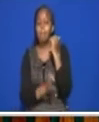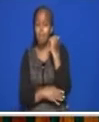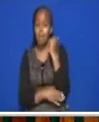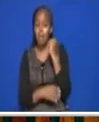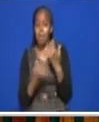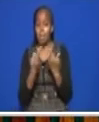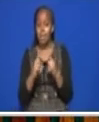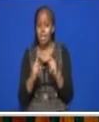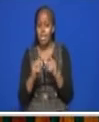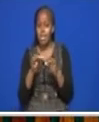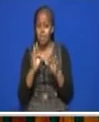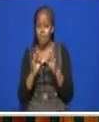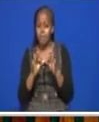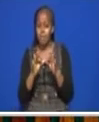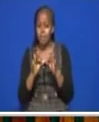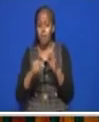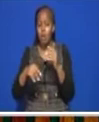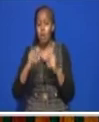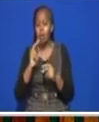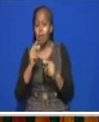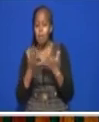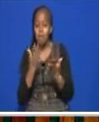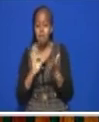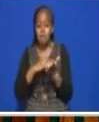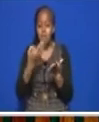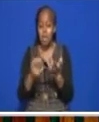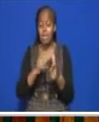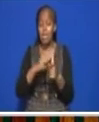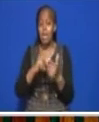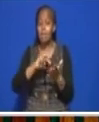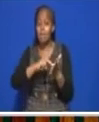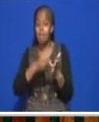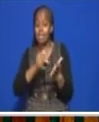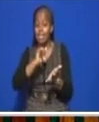is virtuous and you should write virtuous